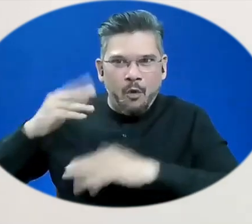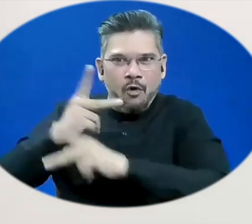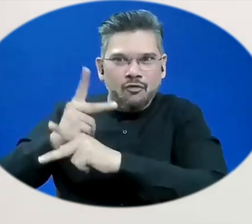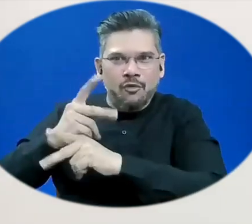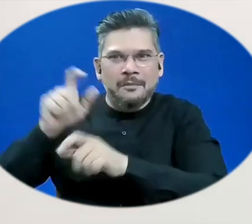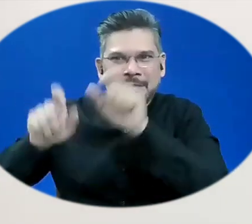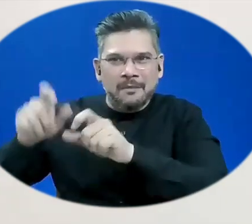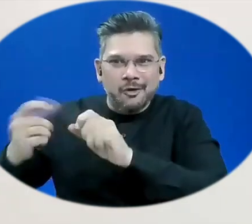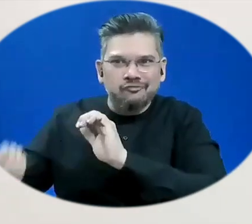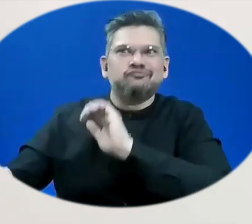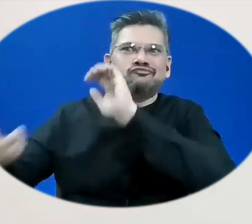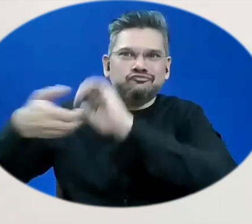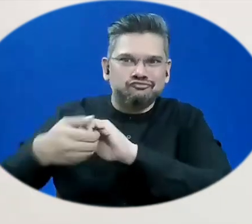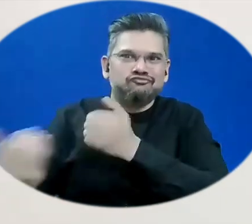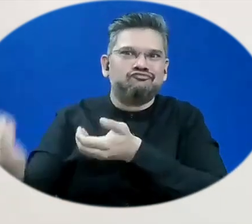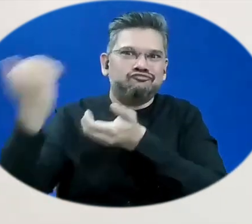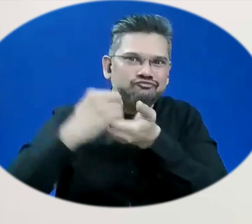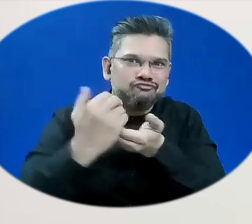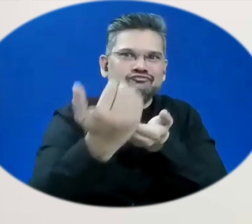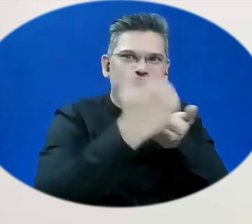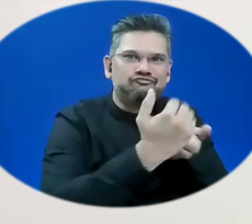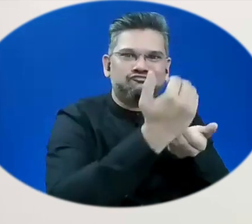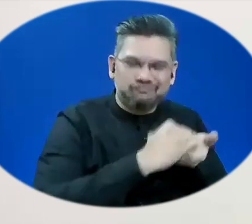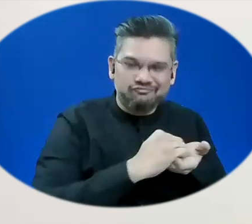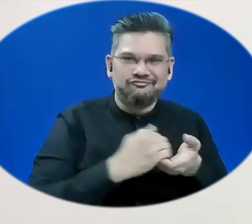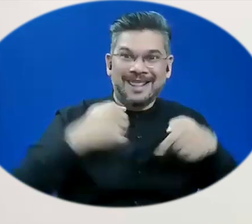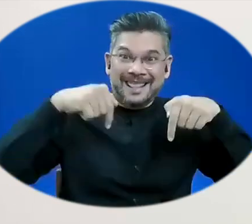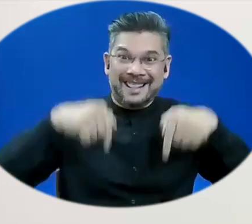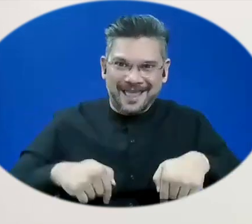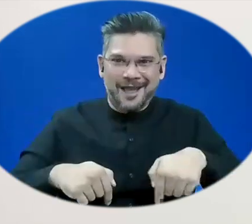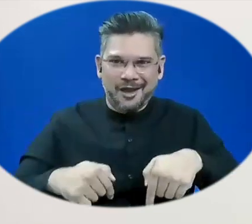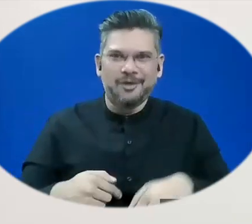us. And 3 weeks later, here we are.